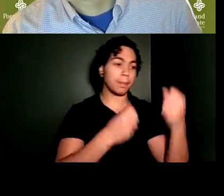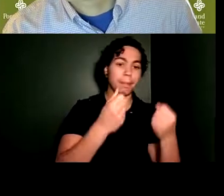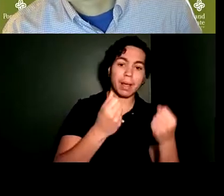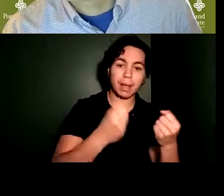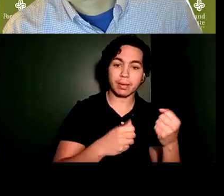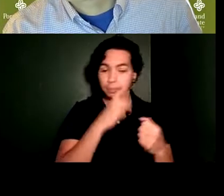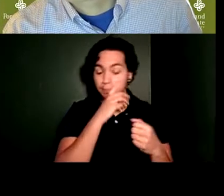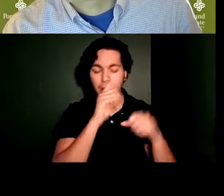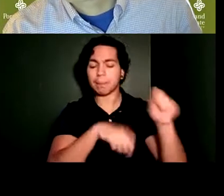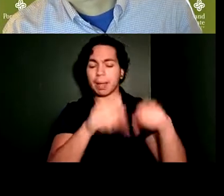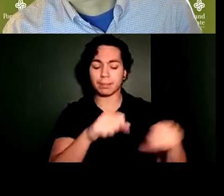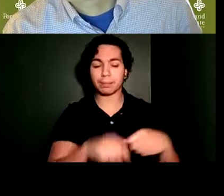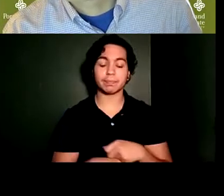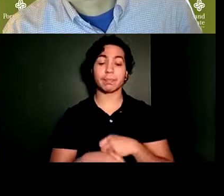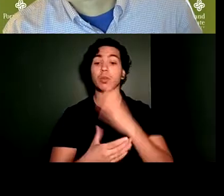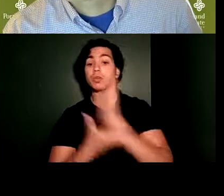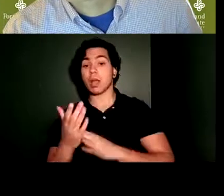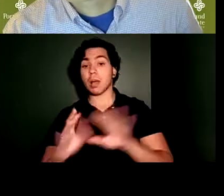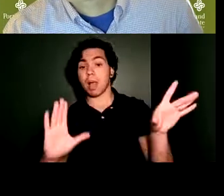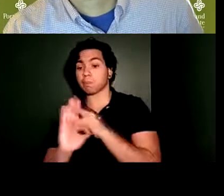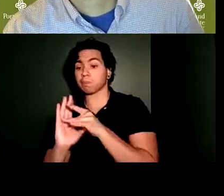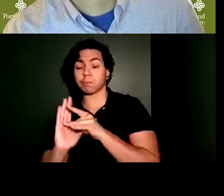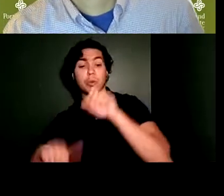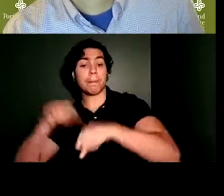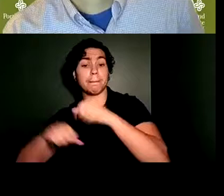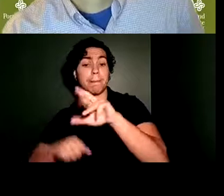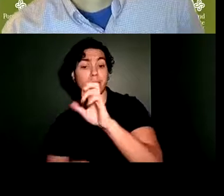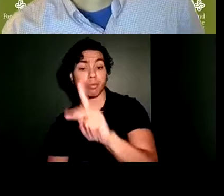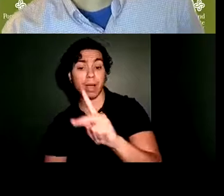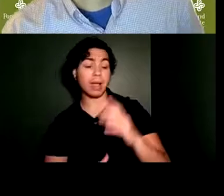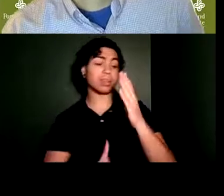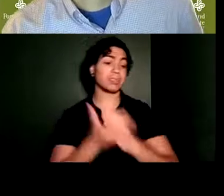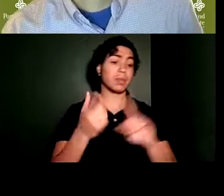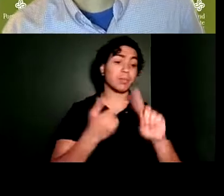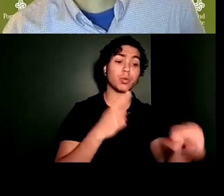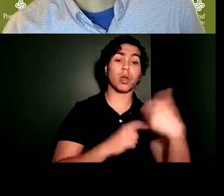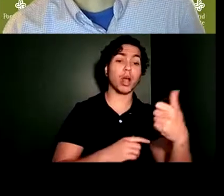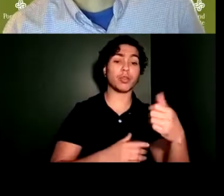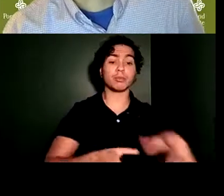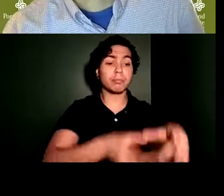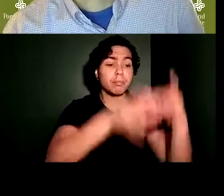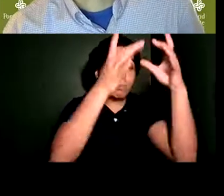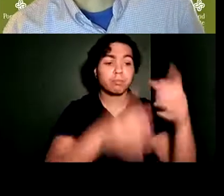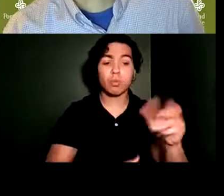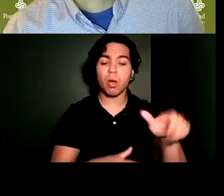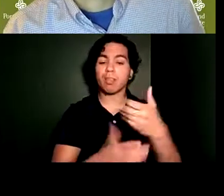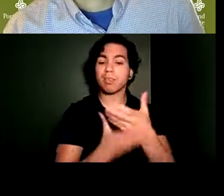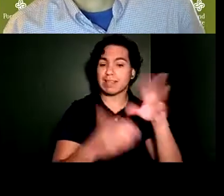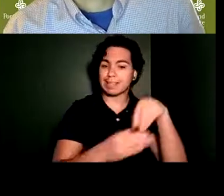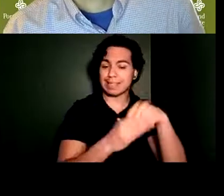can be locked to other street furnishings. And so currently there are 3 cities that have Lock 2 as a requirement. That's